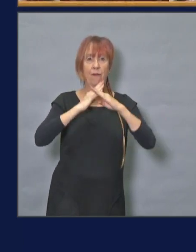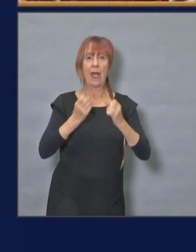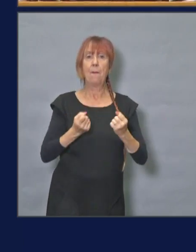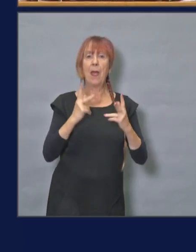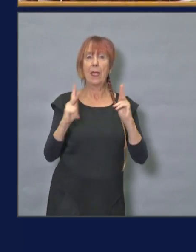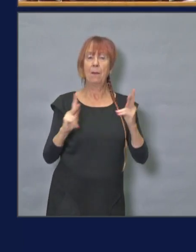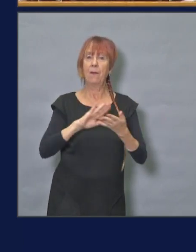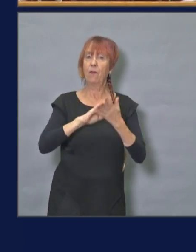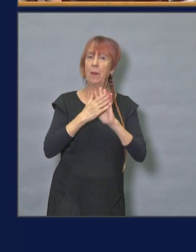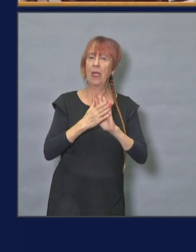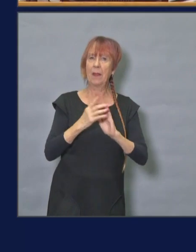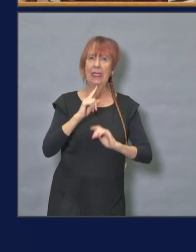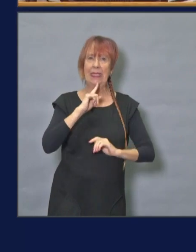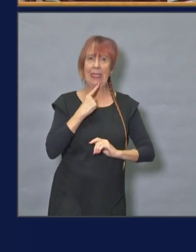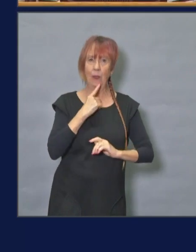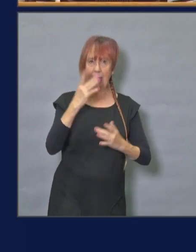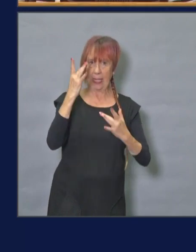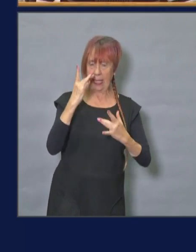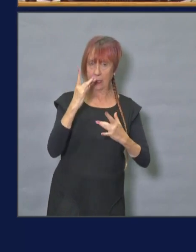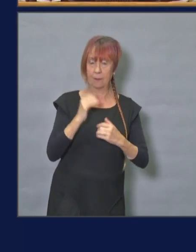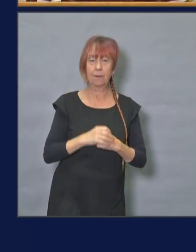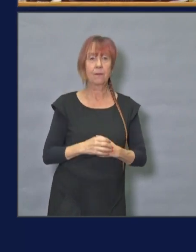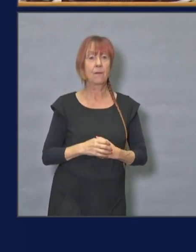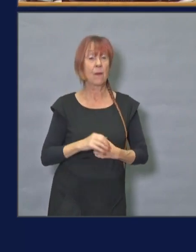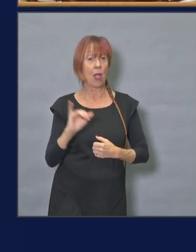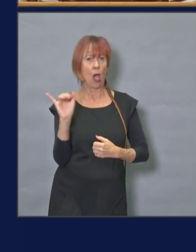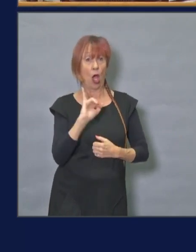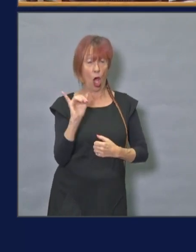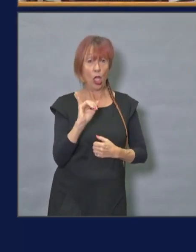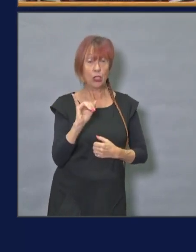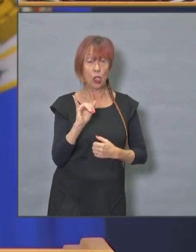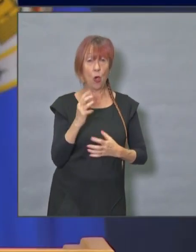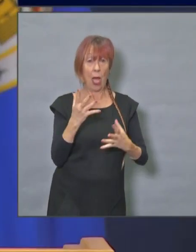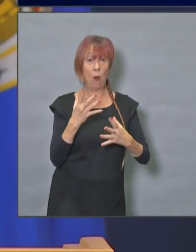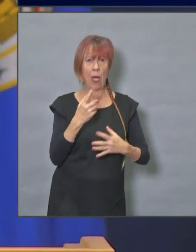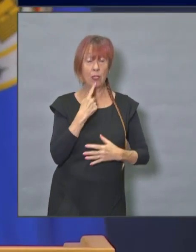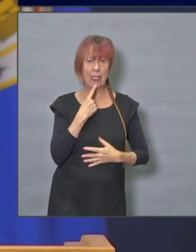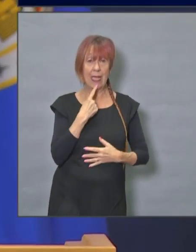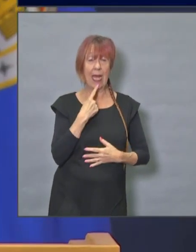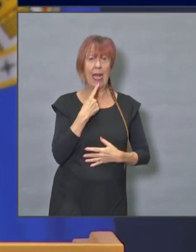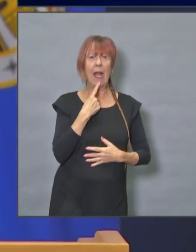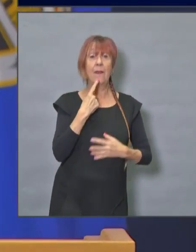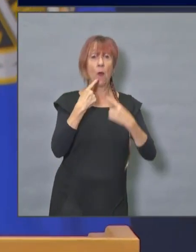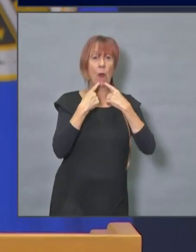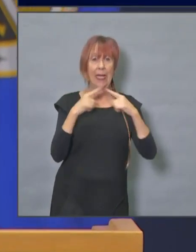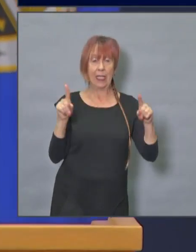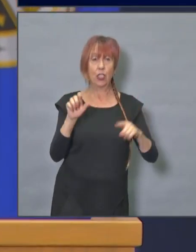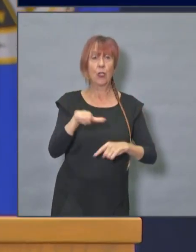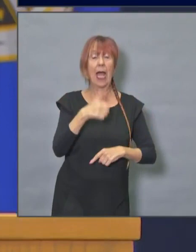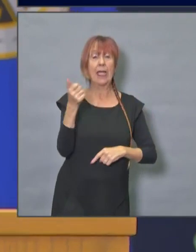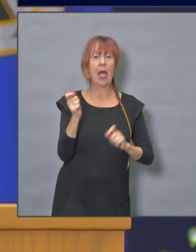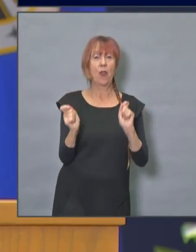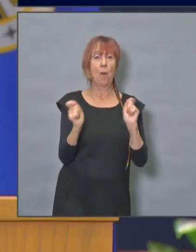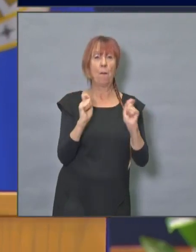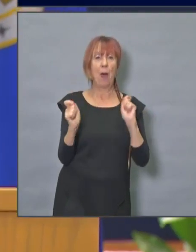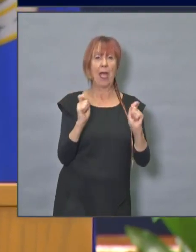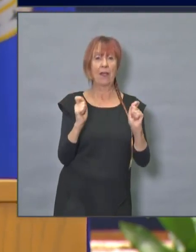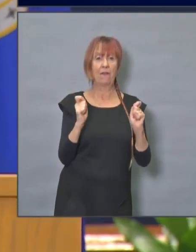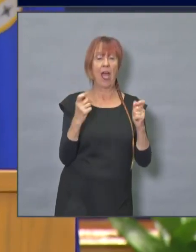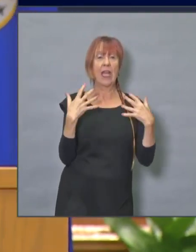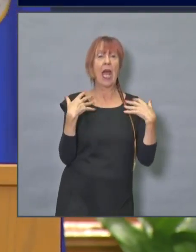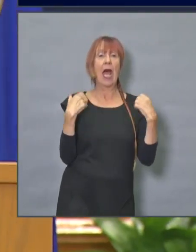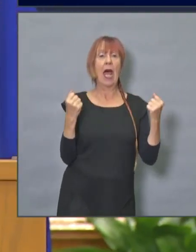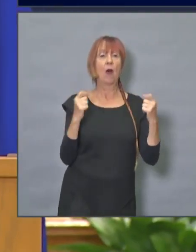ill. I want to also note, as the supervisor did, that we did issue another modified health officer order that